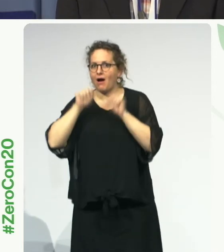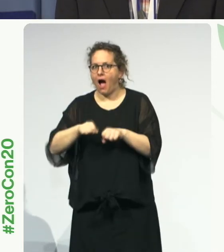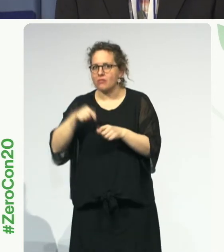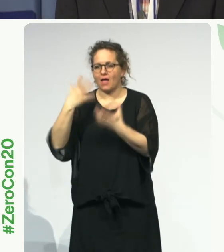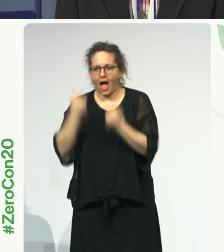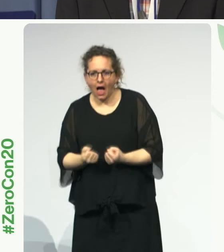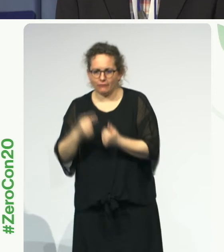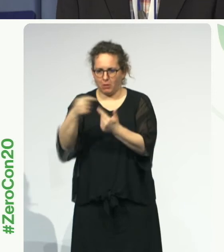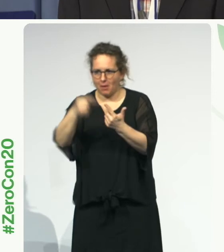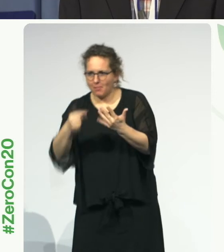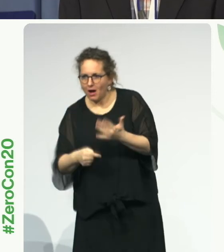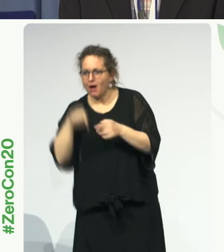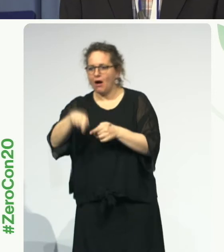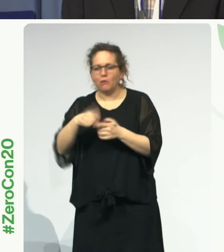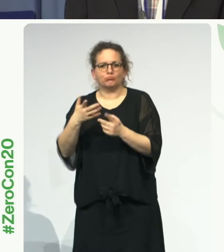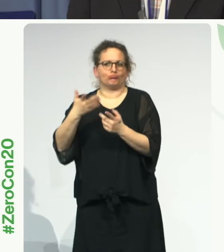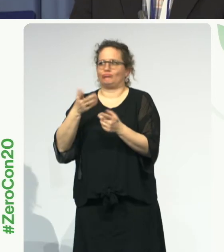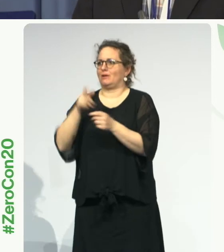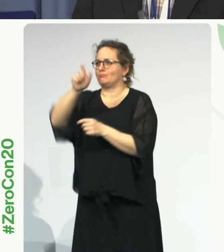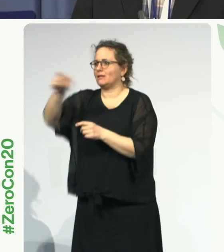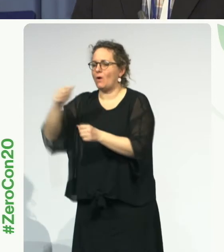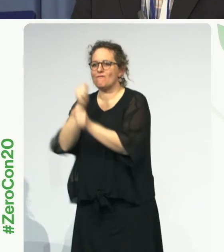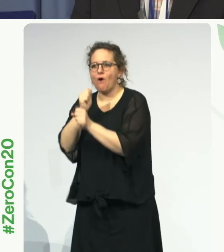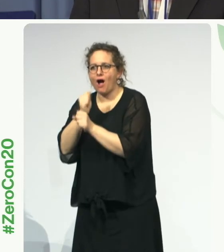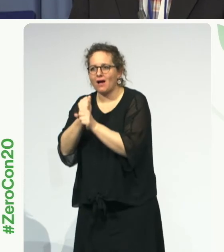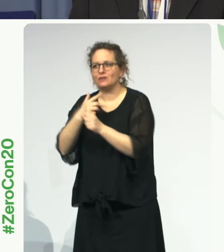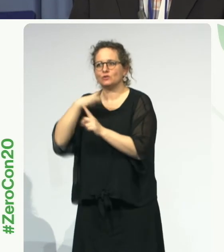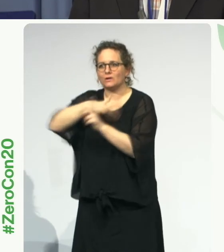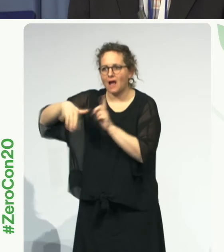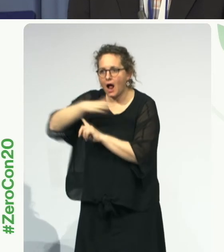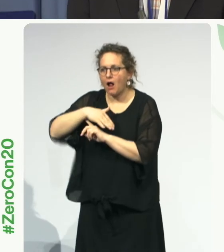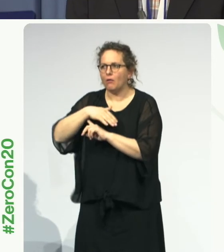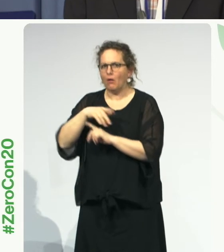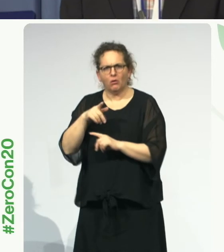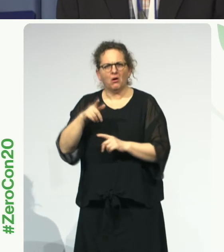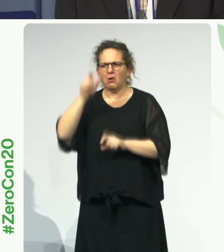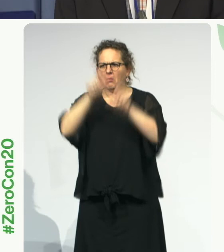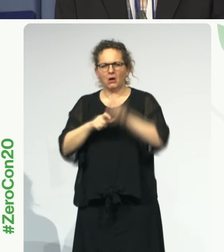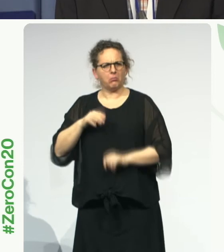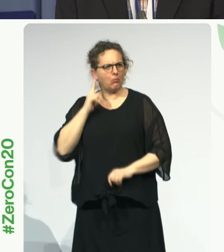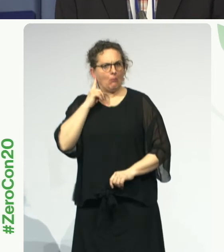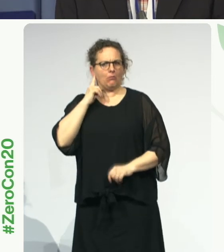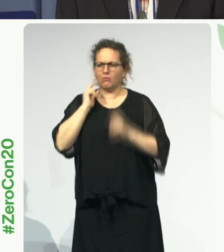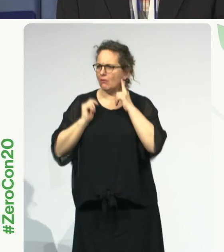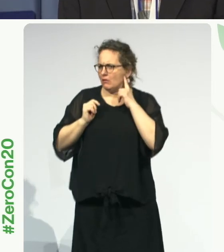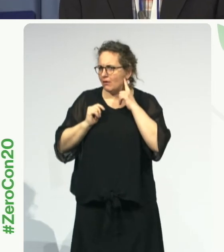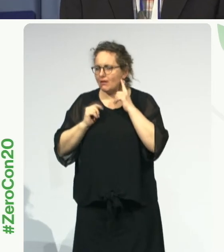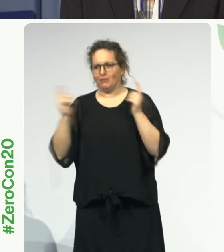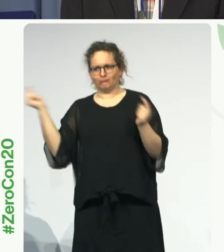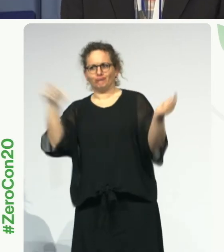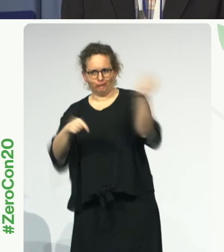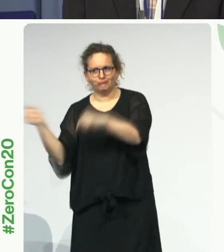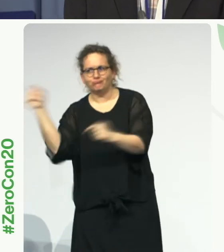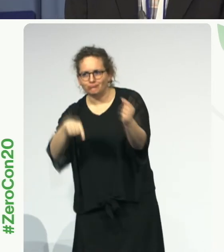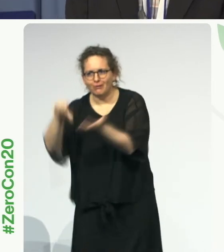numbers of clients at those events. And then afterwards, to intensify the contact with these